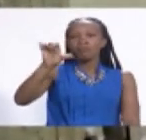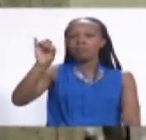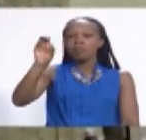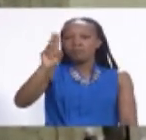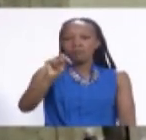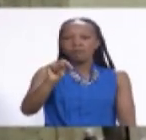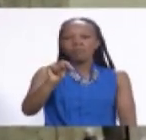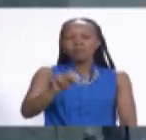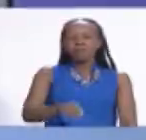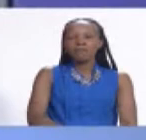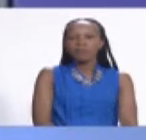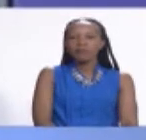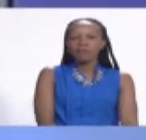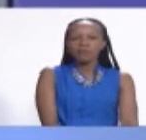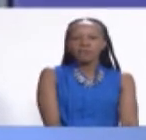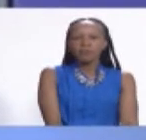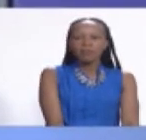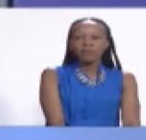TV.